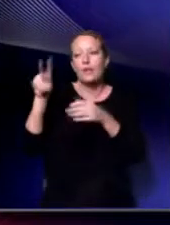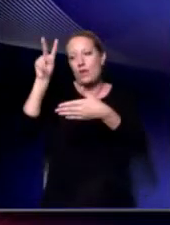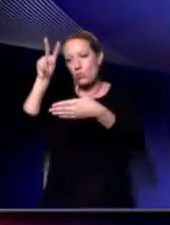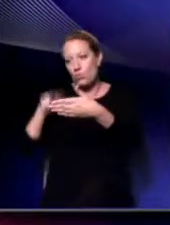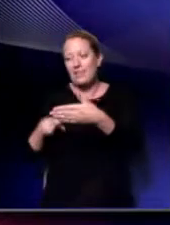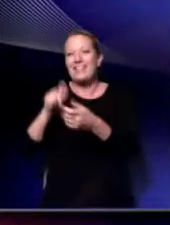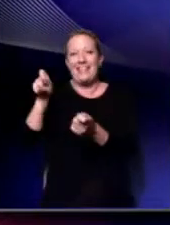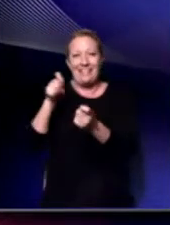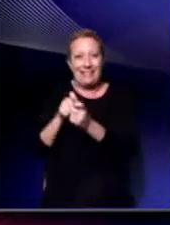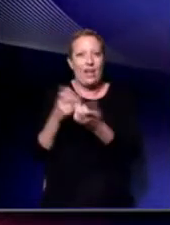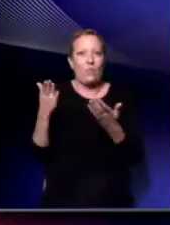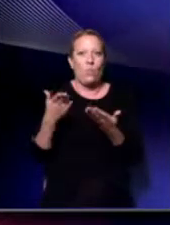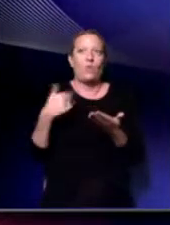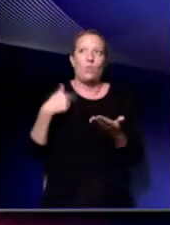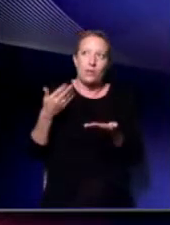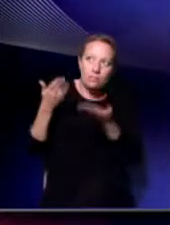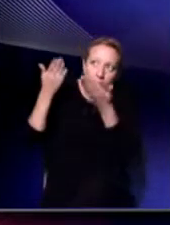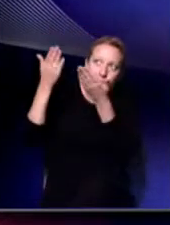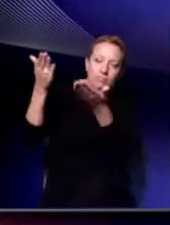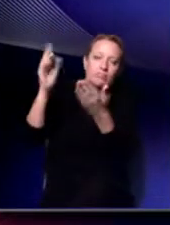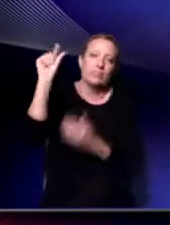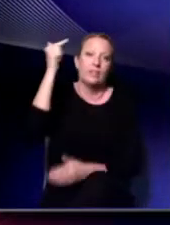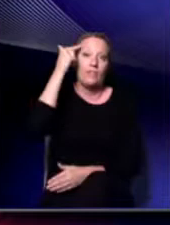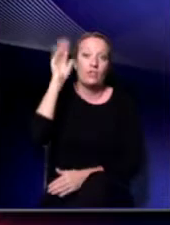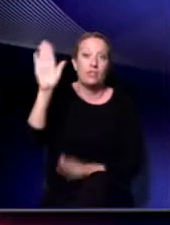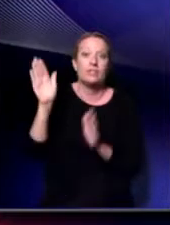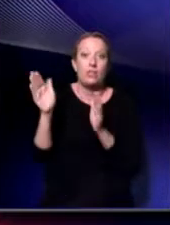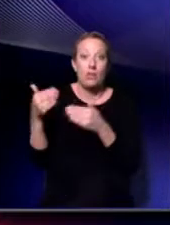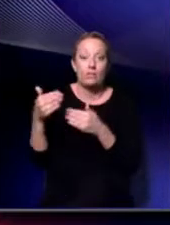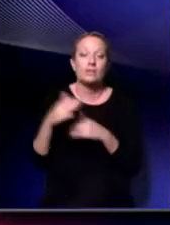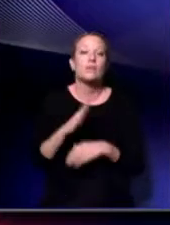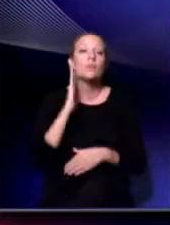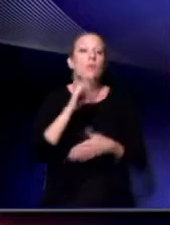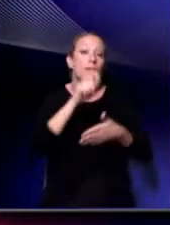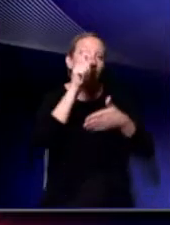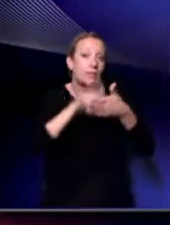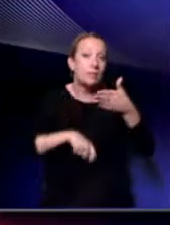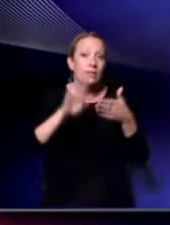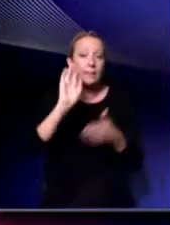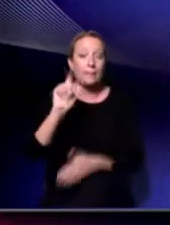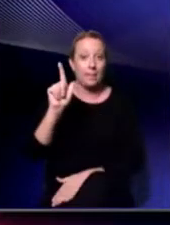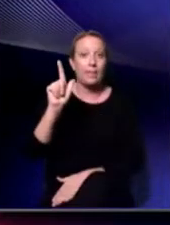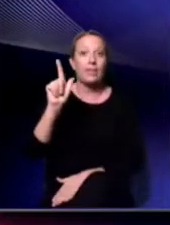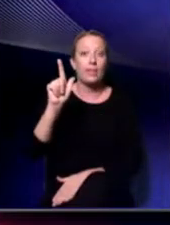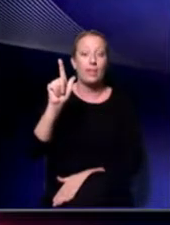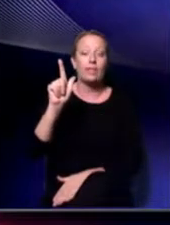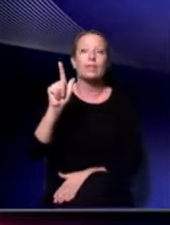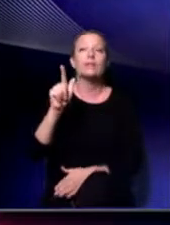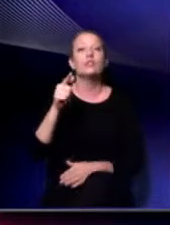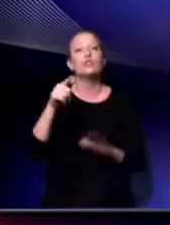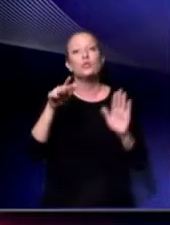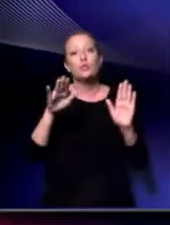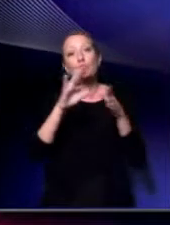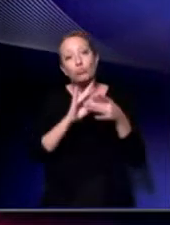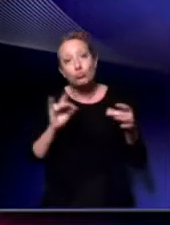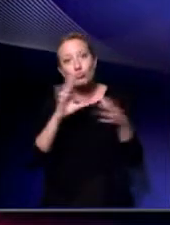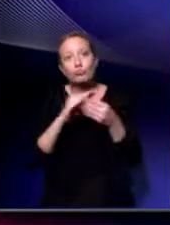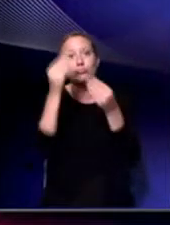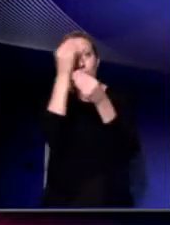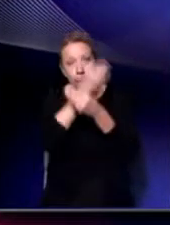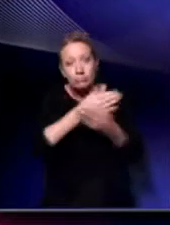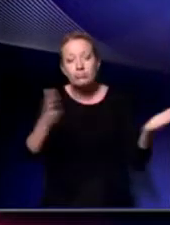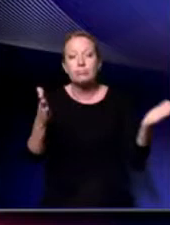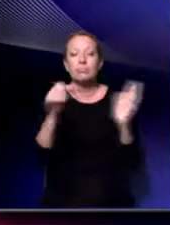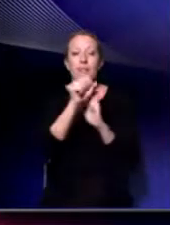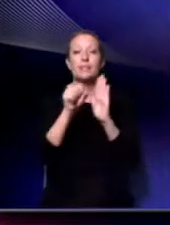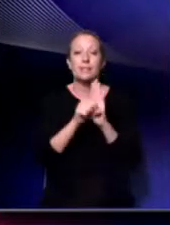governor's office. We will be writing a bill to present to the state legislature